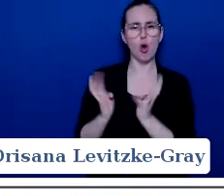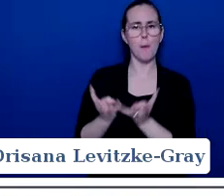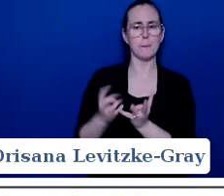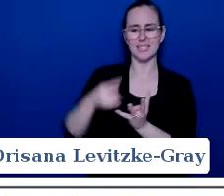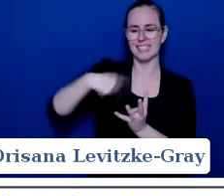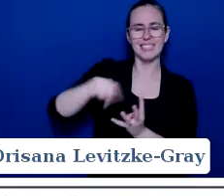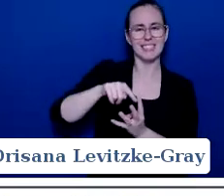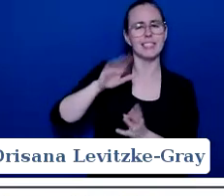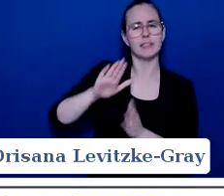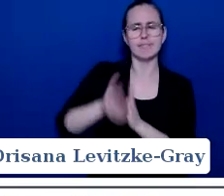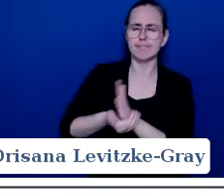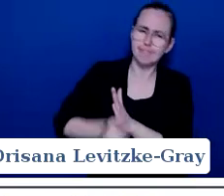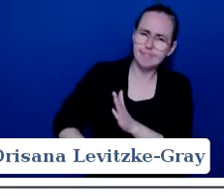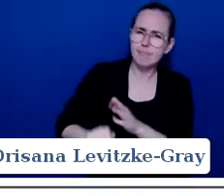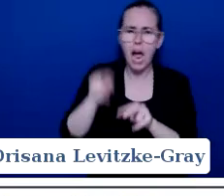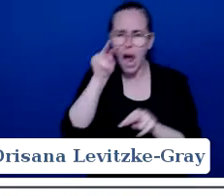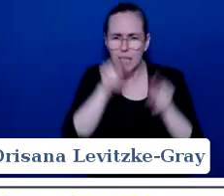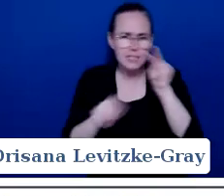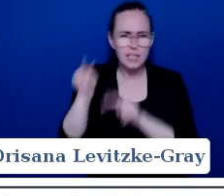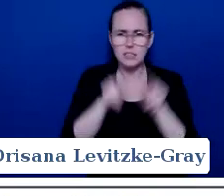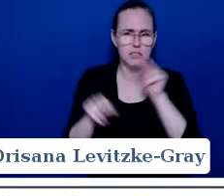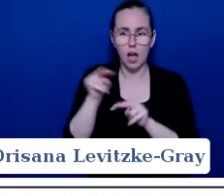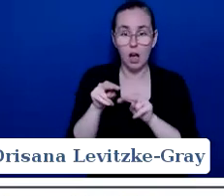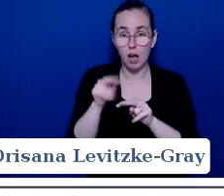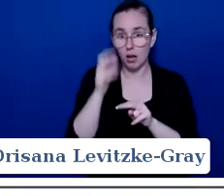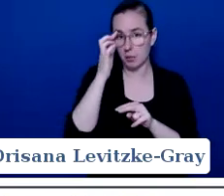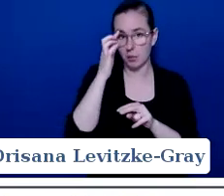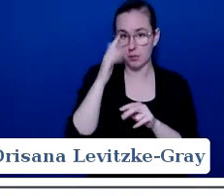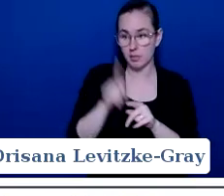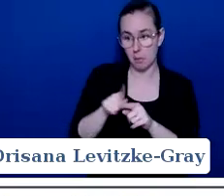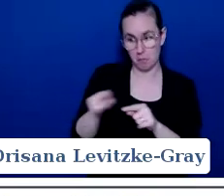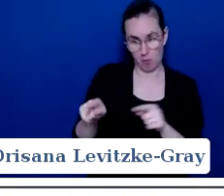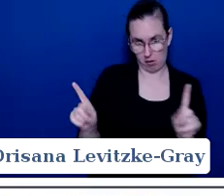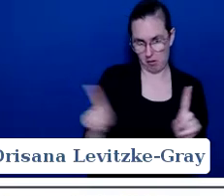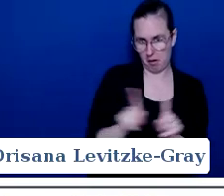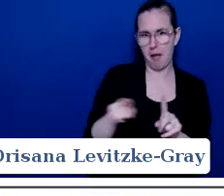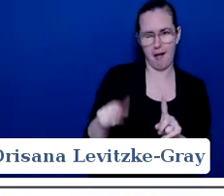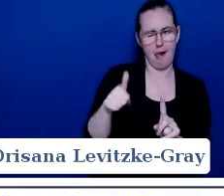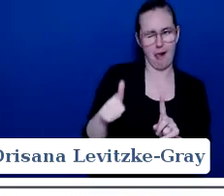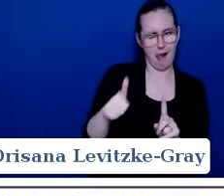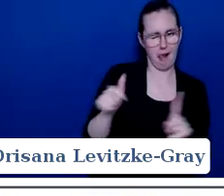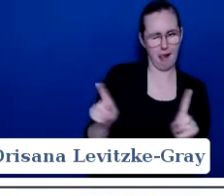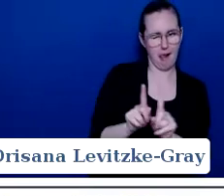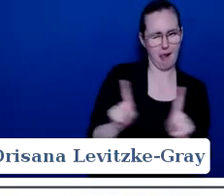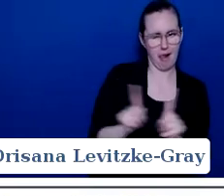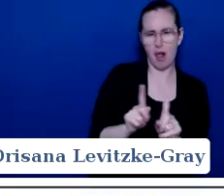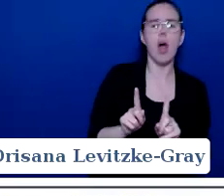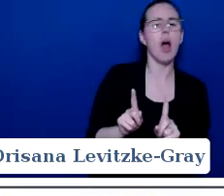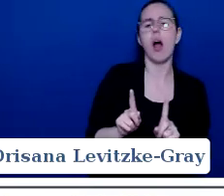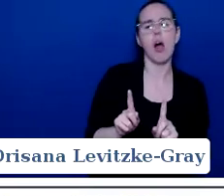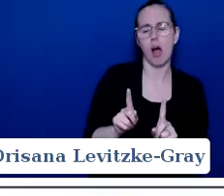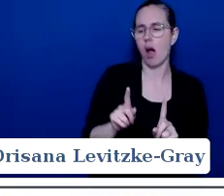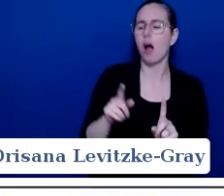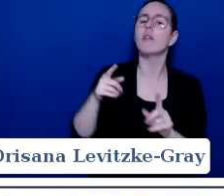fraud. And also what we have with this new assessment system, that we have the data for developing